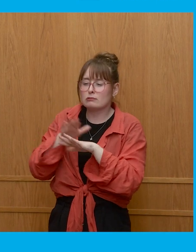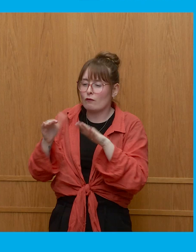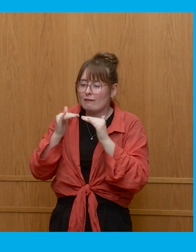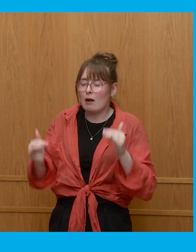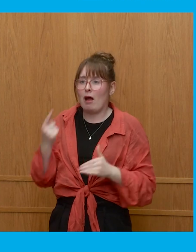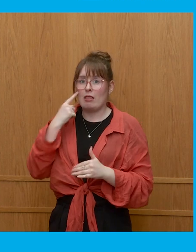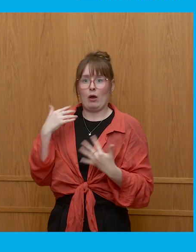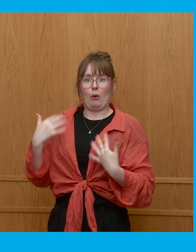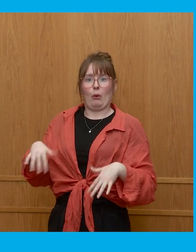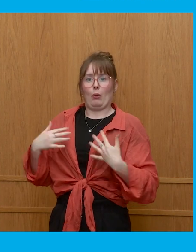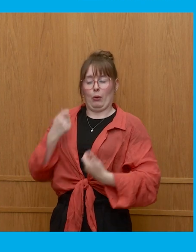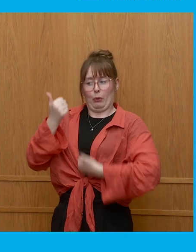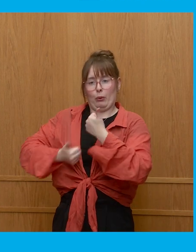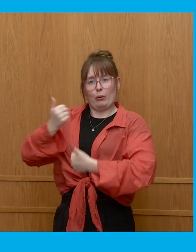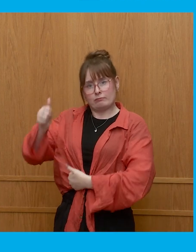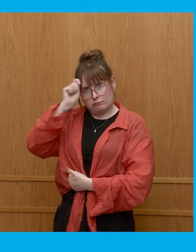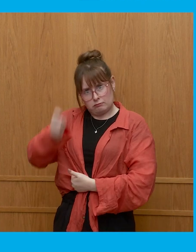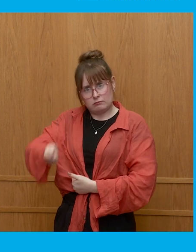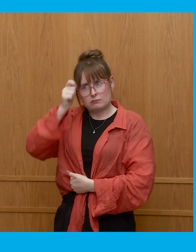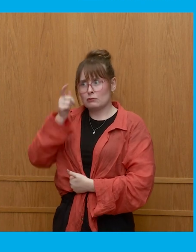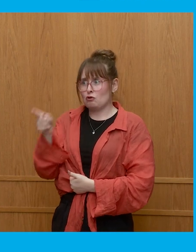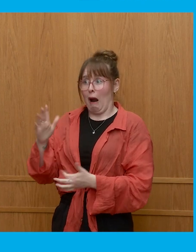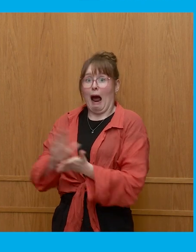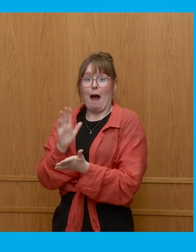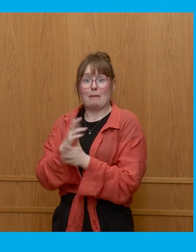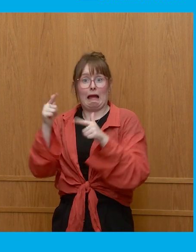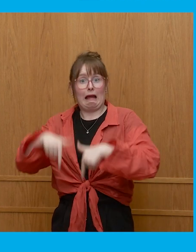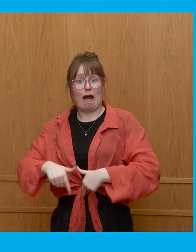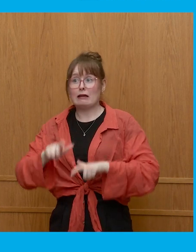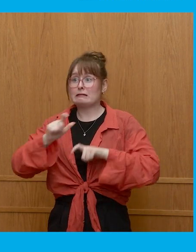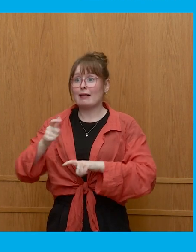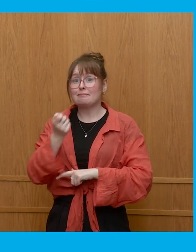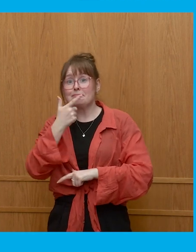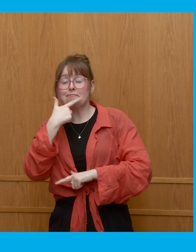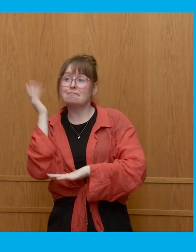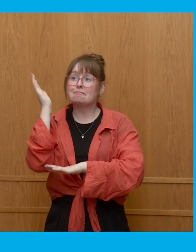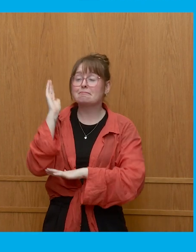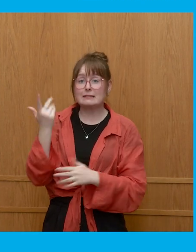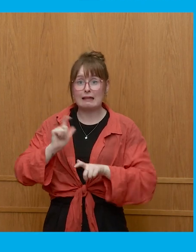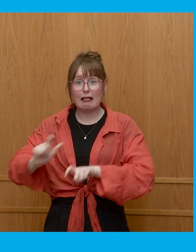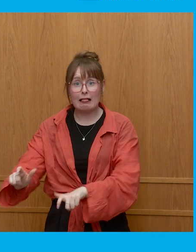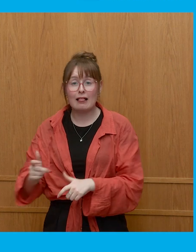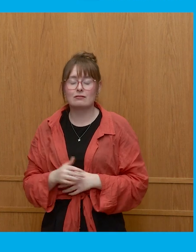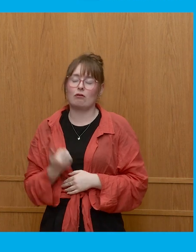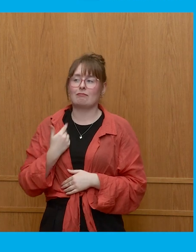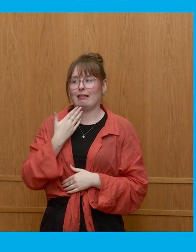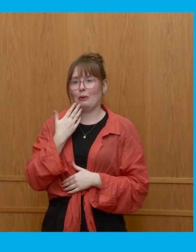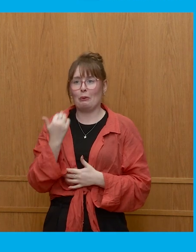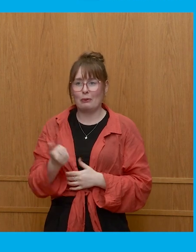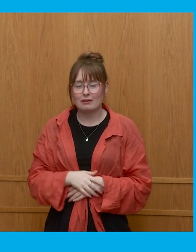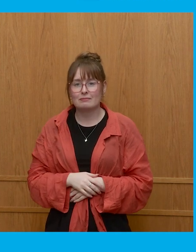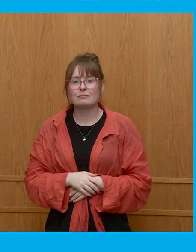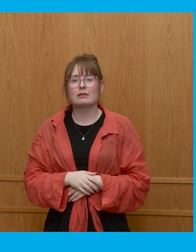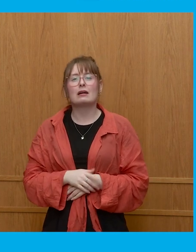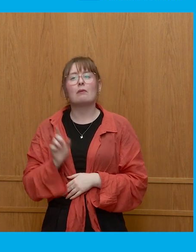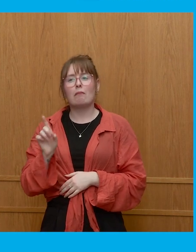amazing that you're still you're happy about it now, not that going because through I that don't pain. Read but very much. No, but